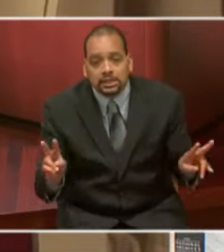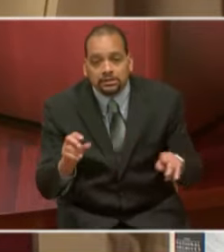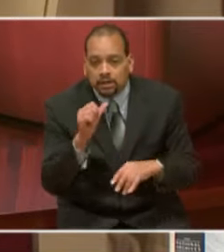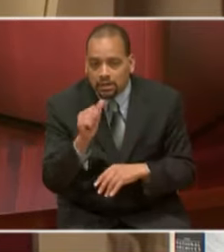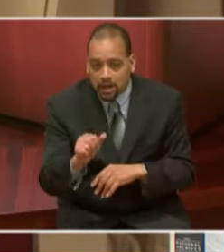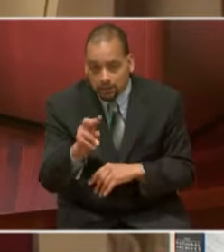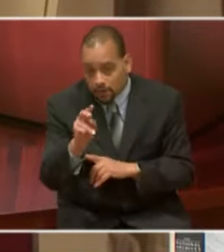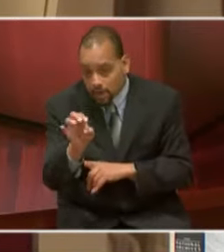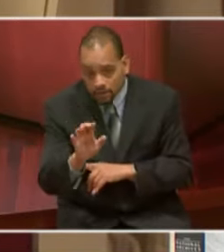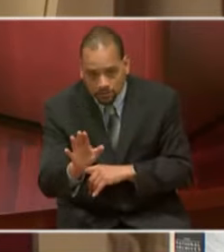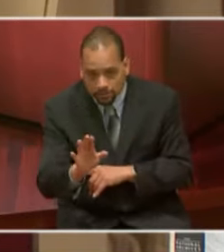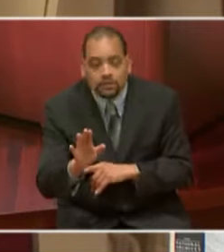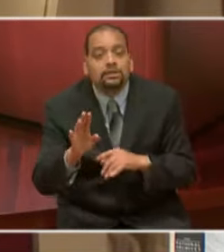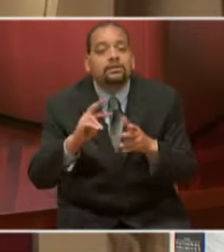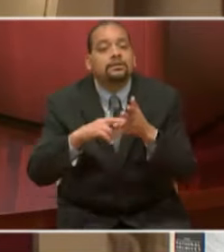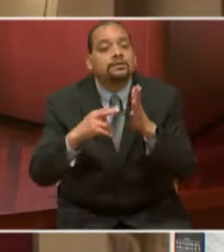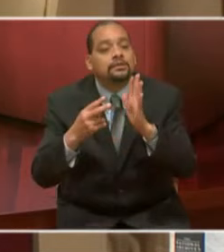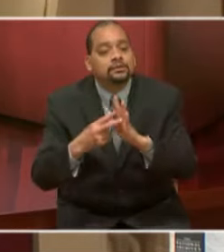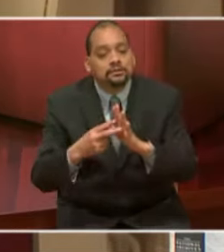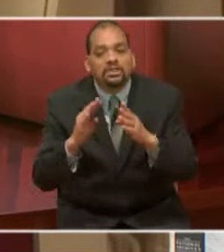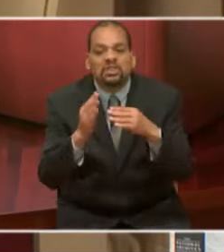I take it personally. I really do.